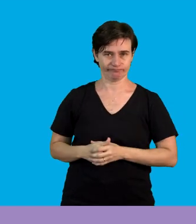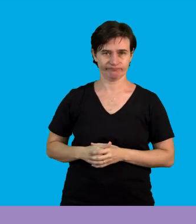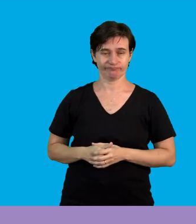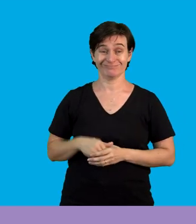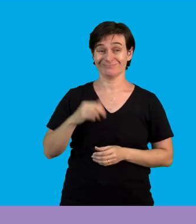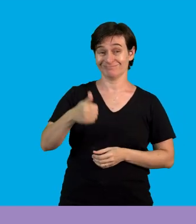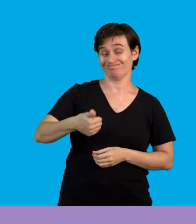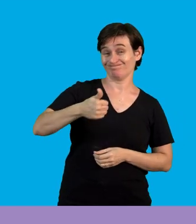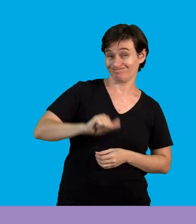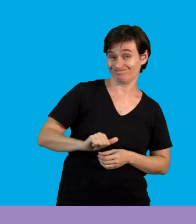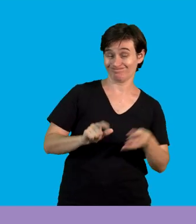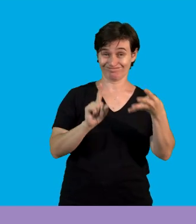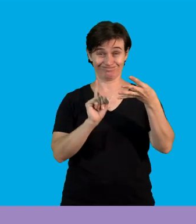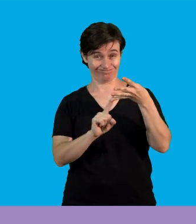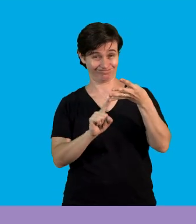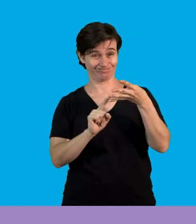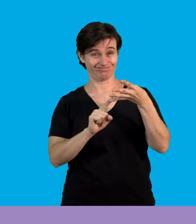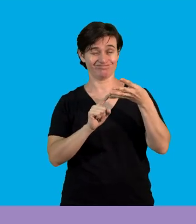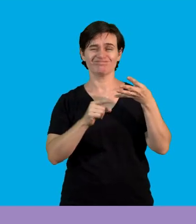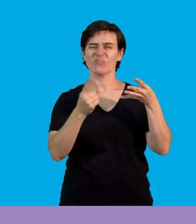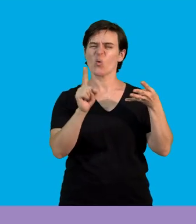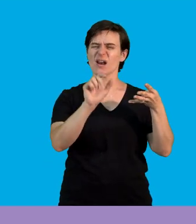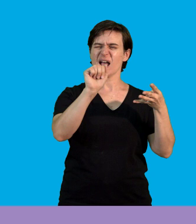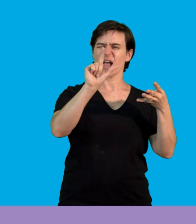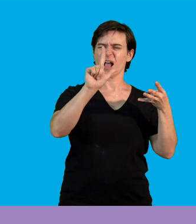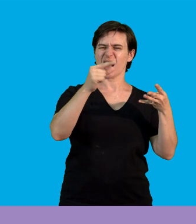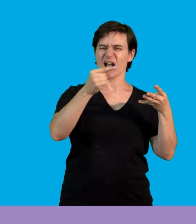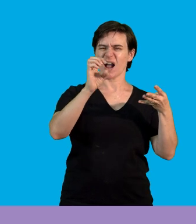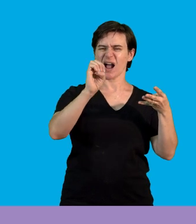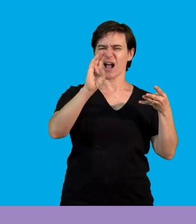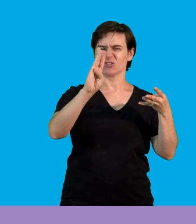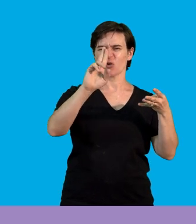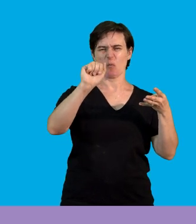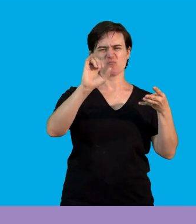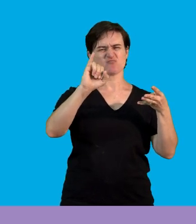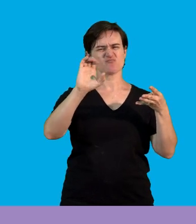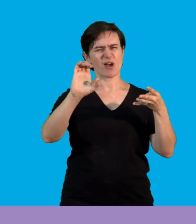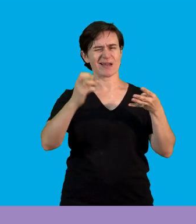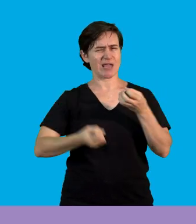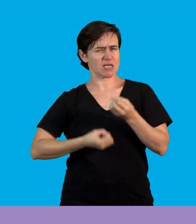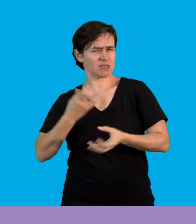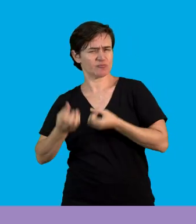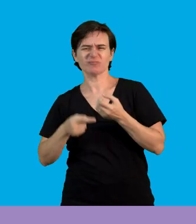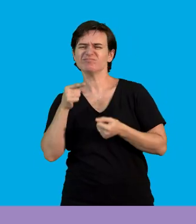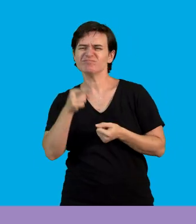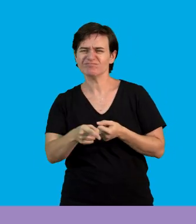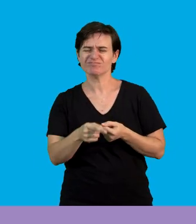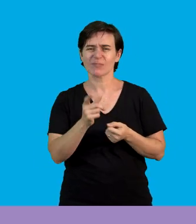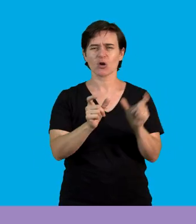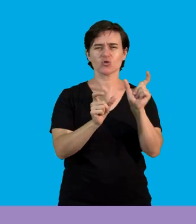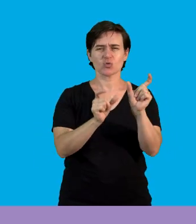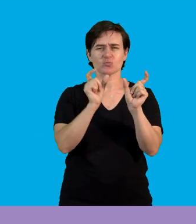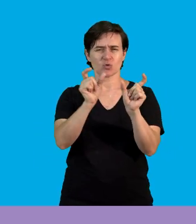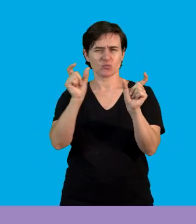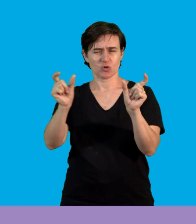And then the next one is also a phrase, algebraic expression, which means a